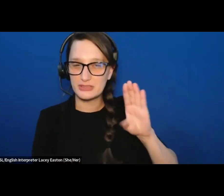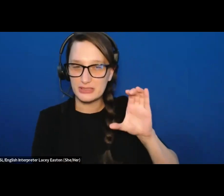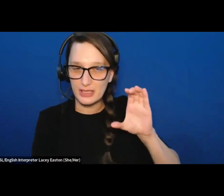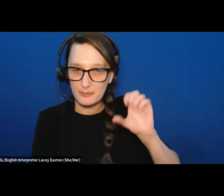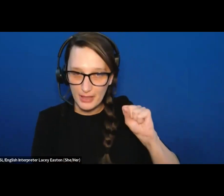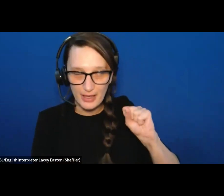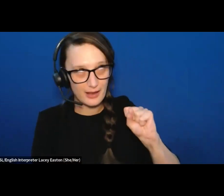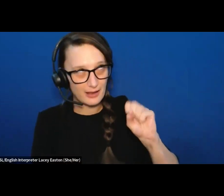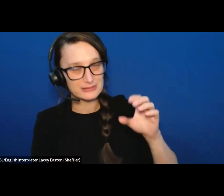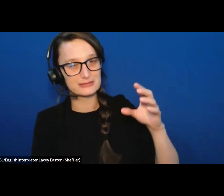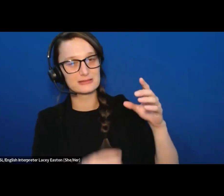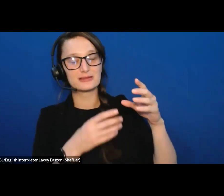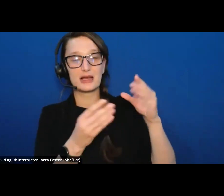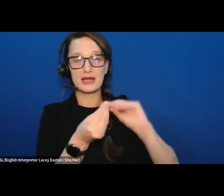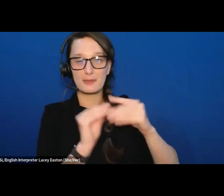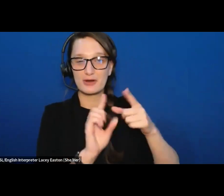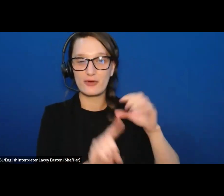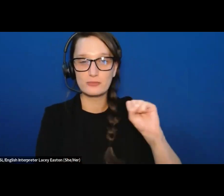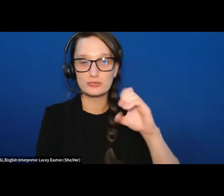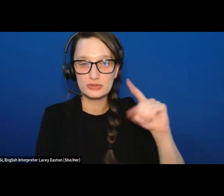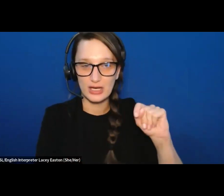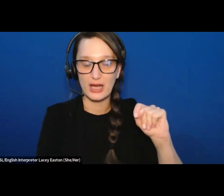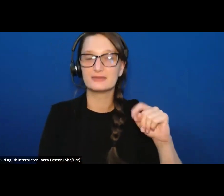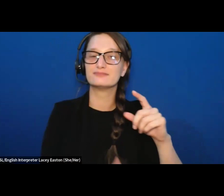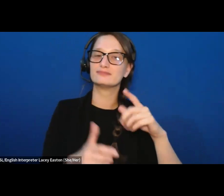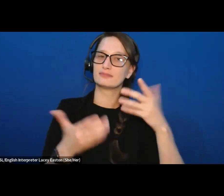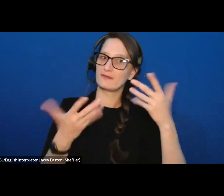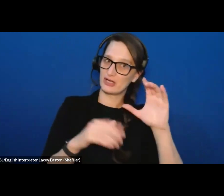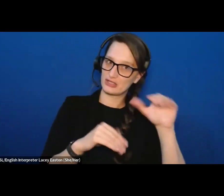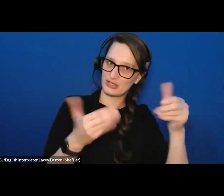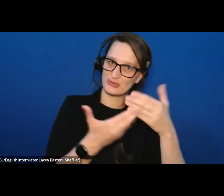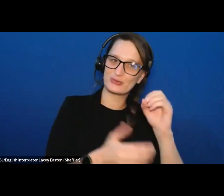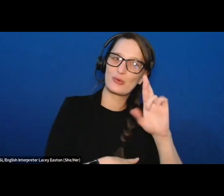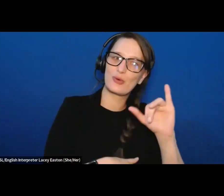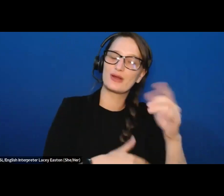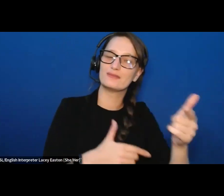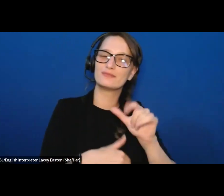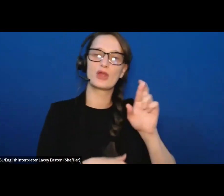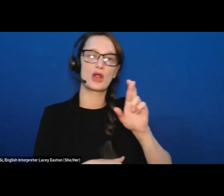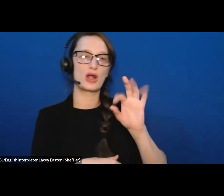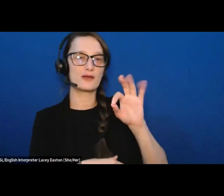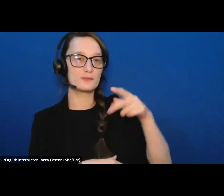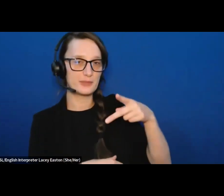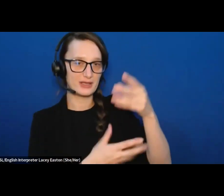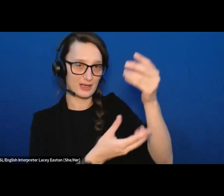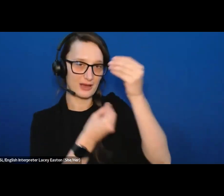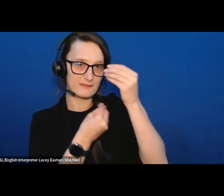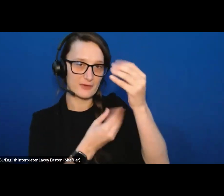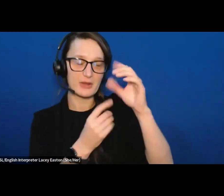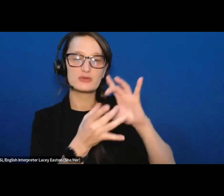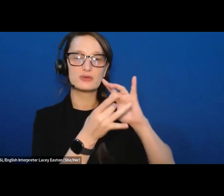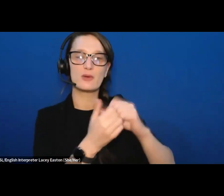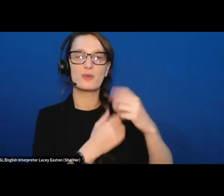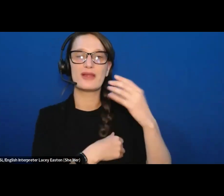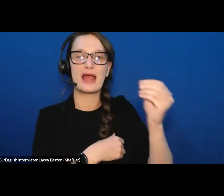got that off our agenda already. And we have the RFP information related to the out-of-home respite